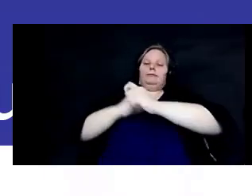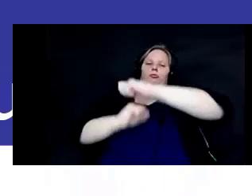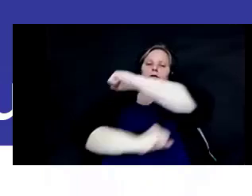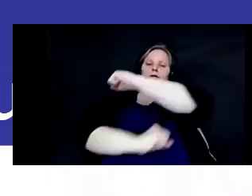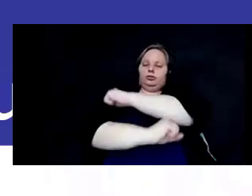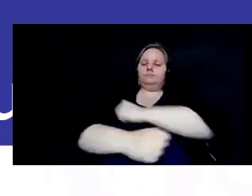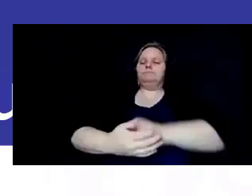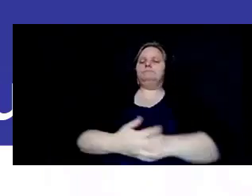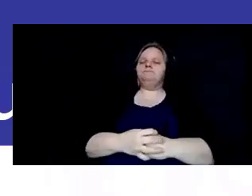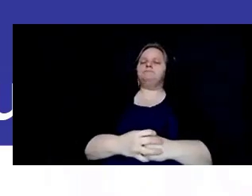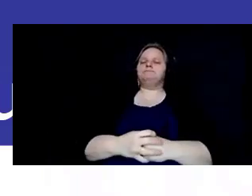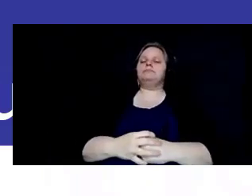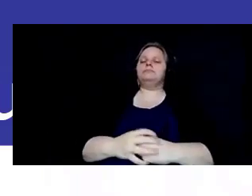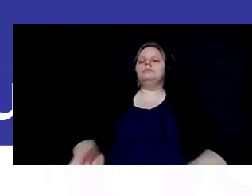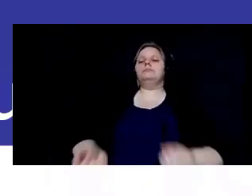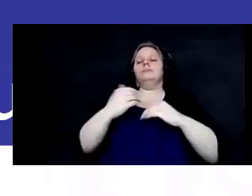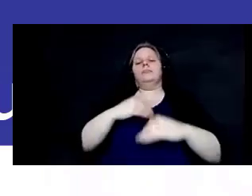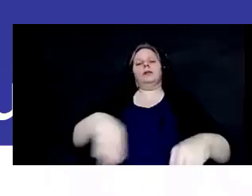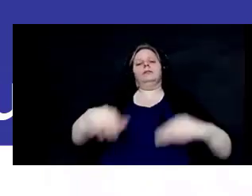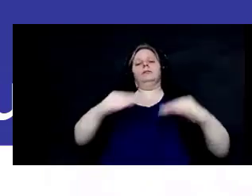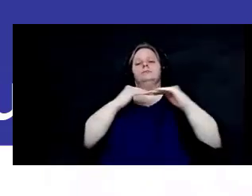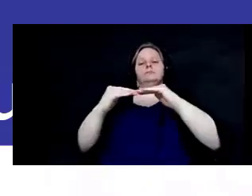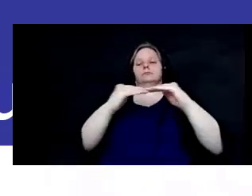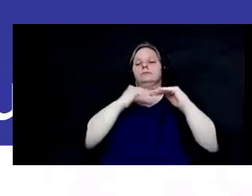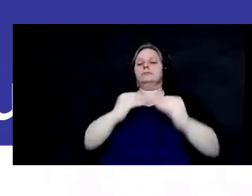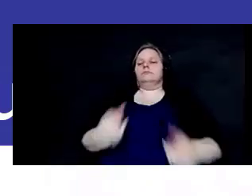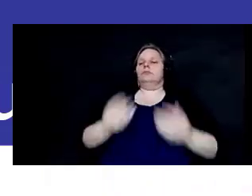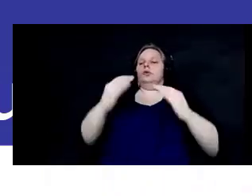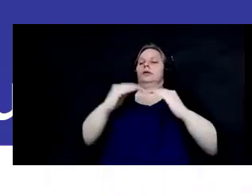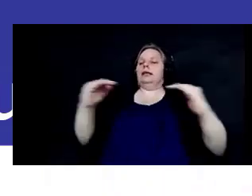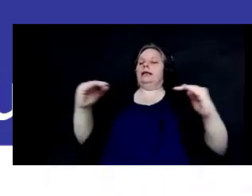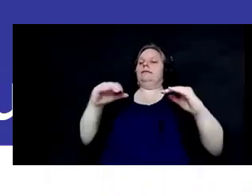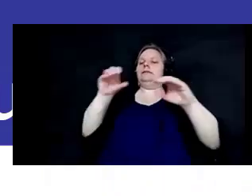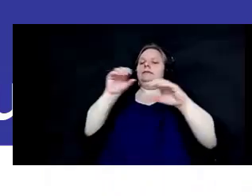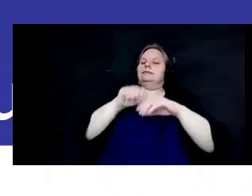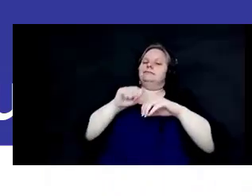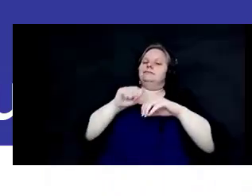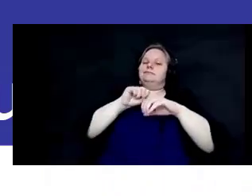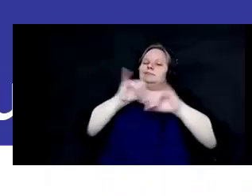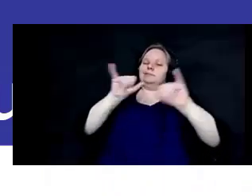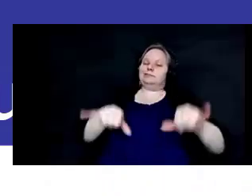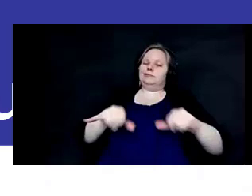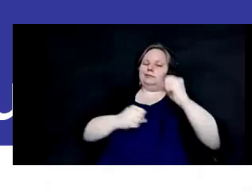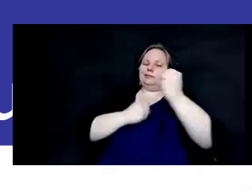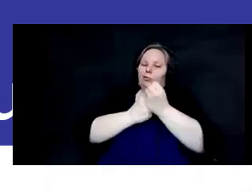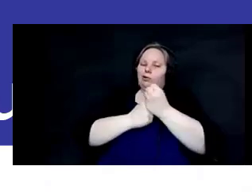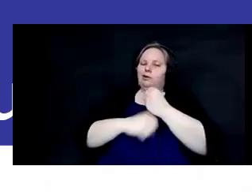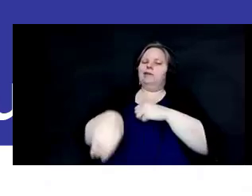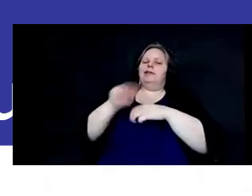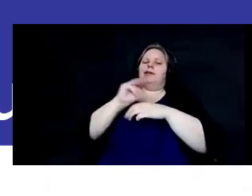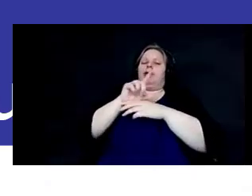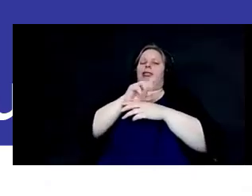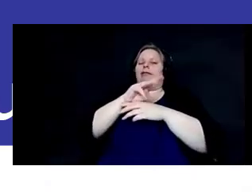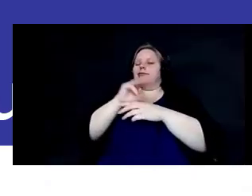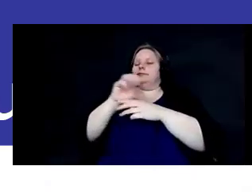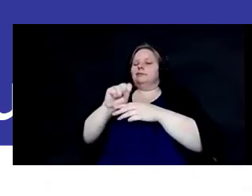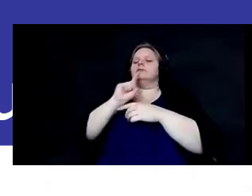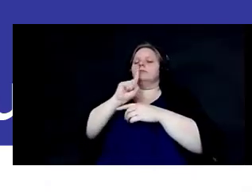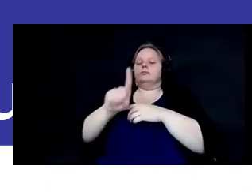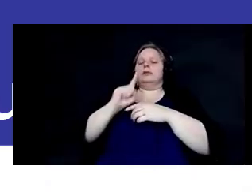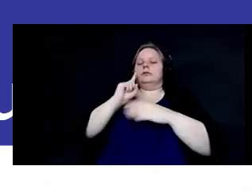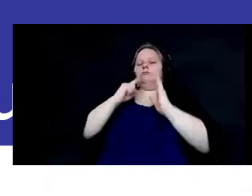equitable multi-level systems of support is a framework made up of 11 key system features represented in the